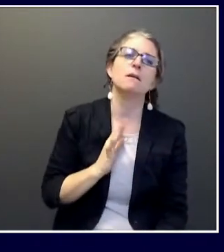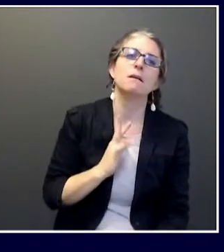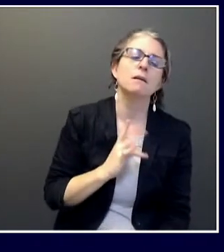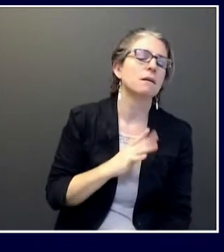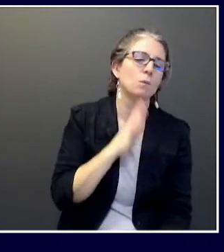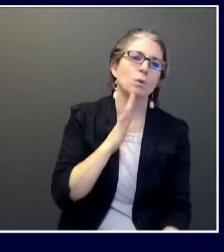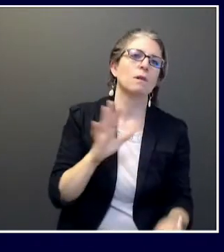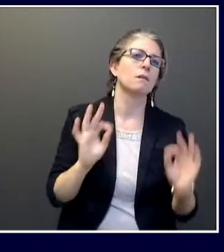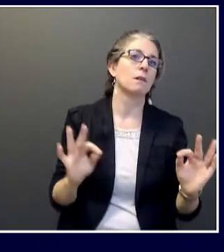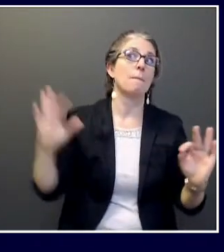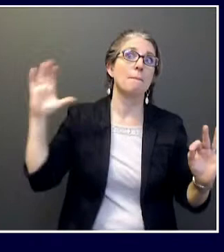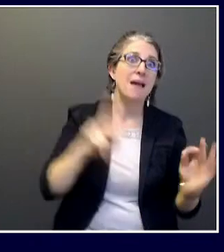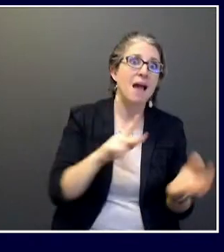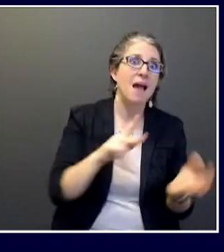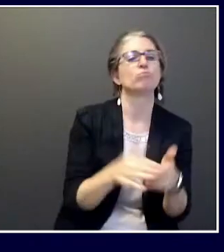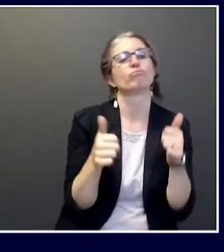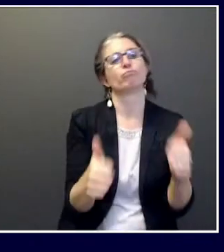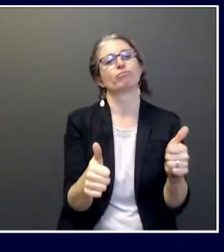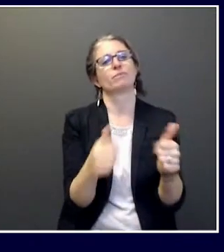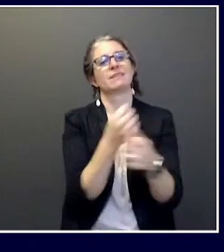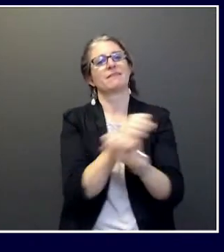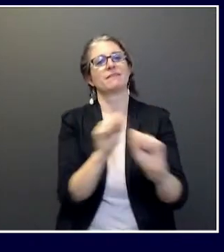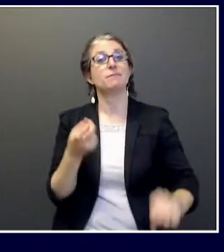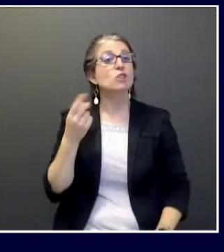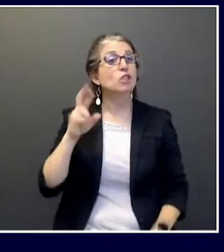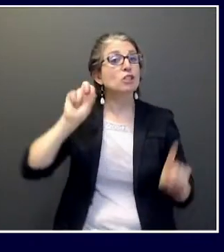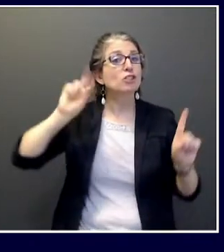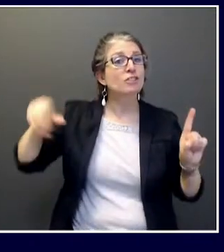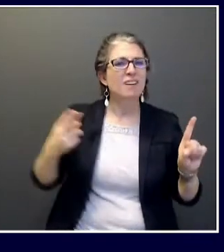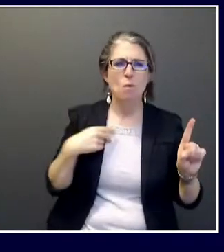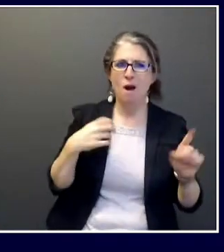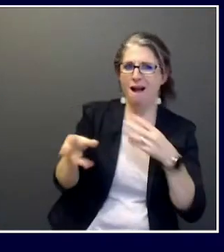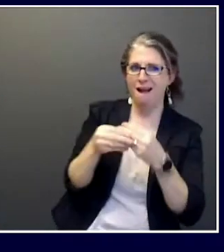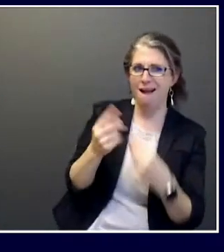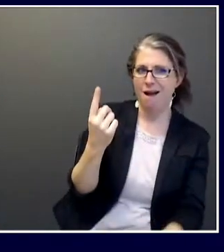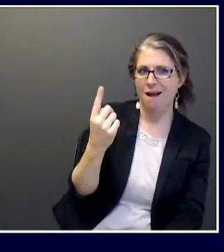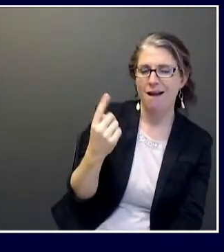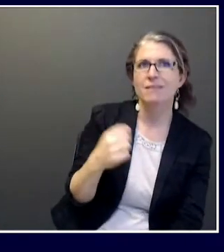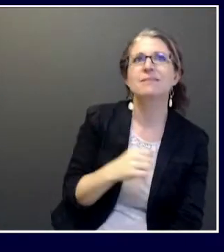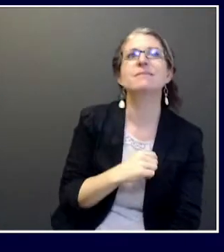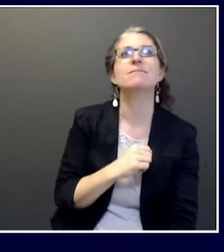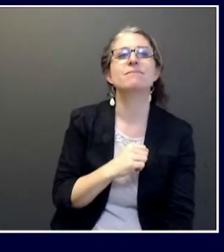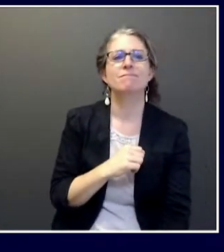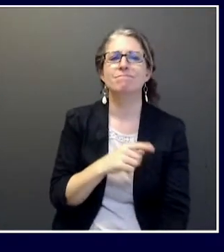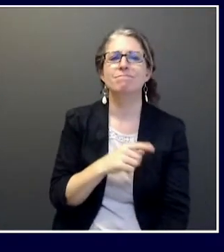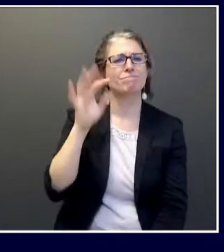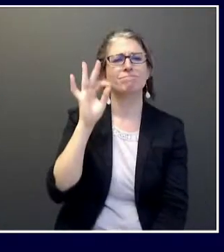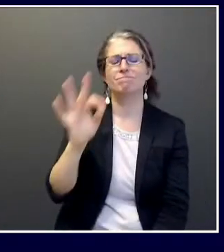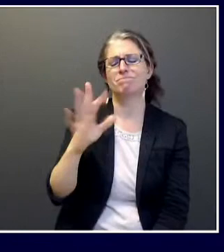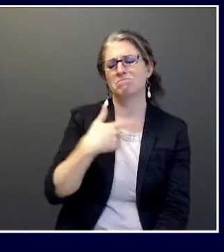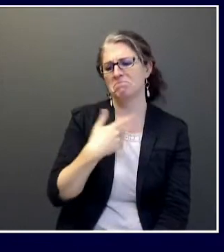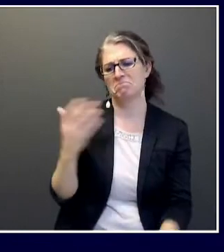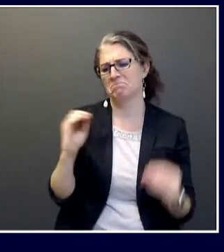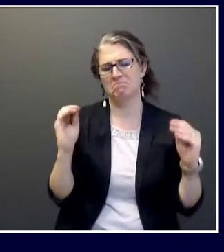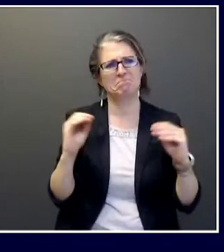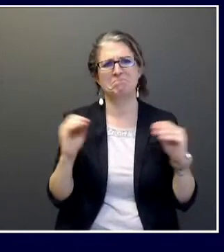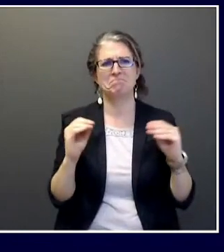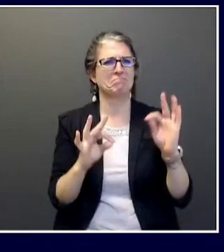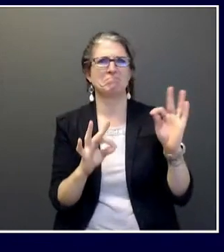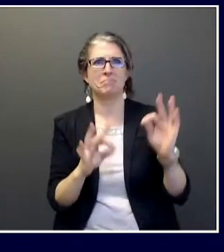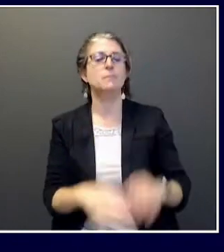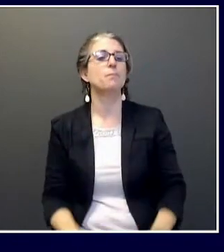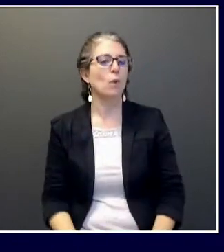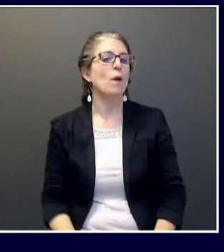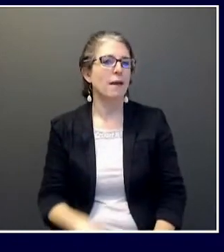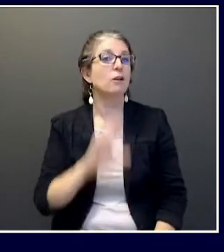Excellent. Anything to add, Dr. Shah? I noticed you unmuted. No, that was okay. Nothing more from me, Chris. I guess my second question was, and I know